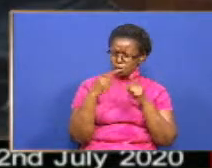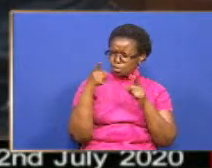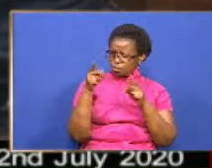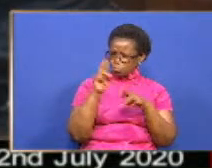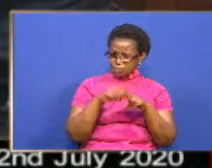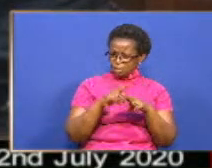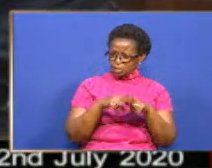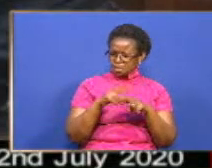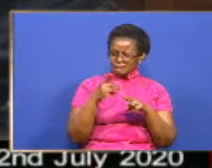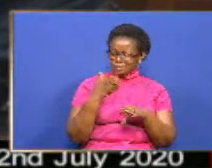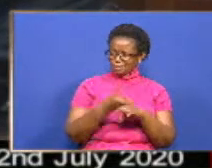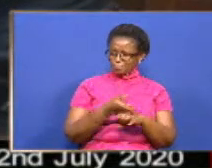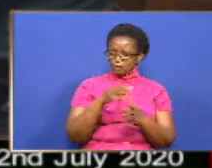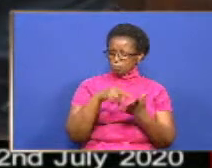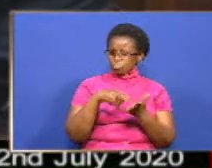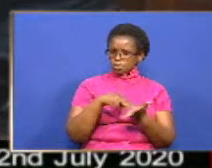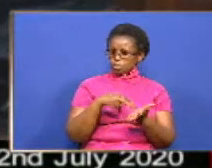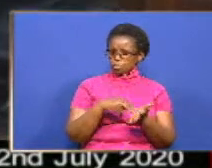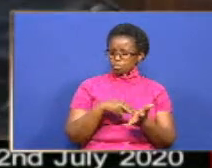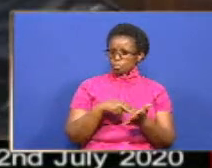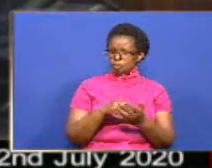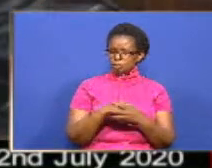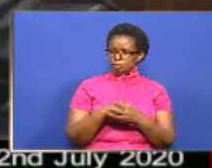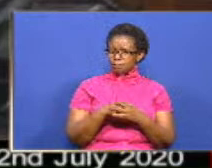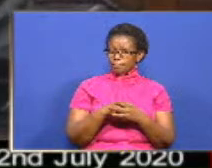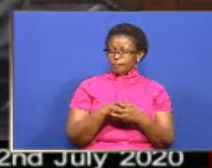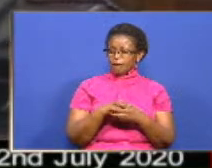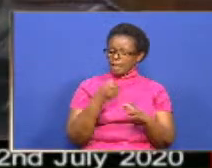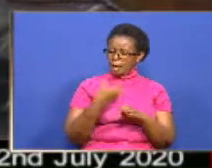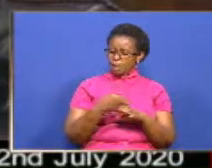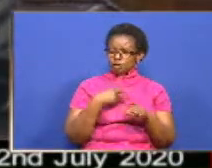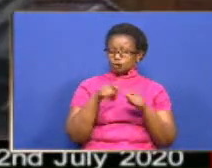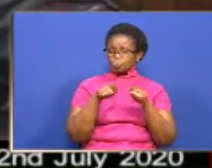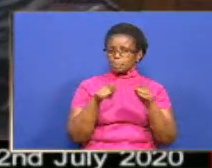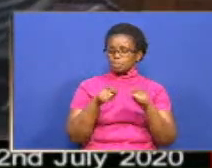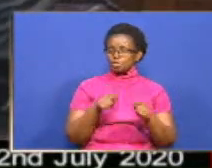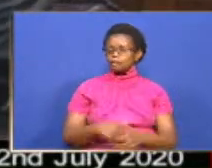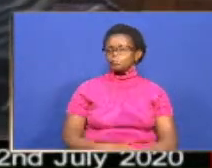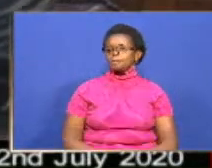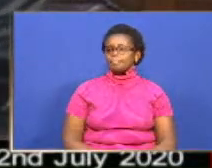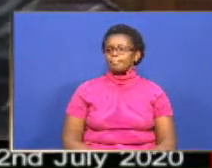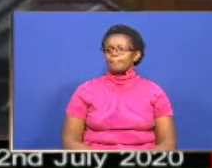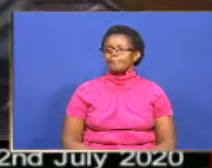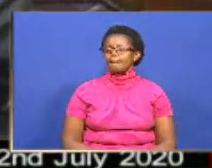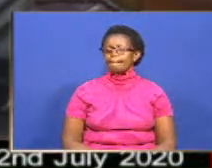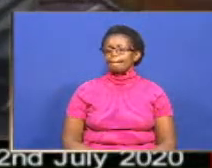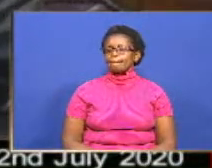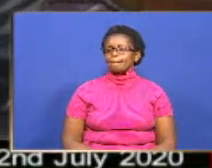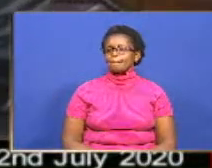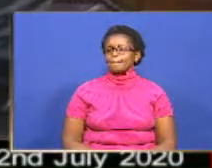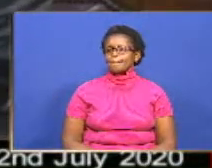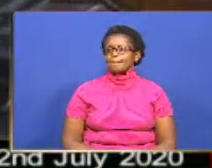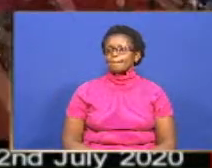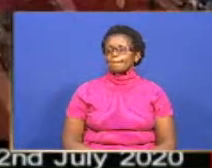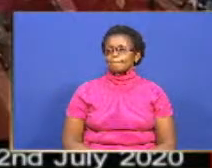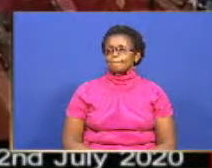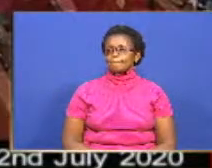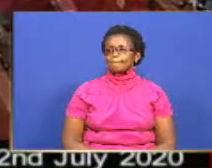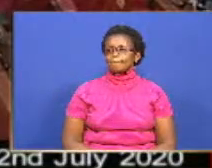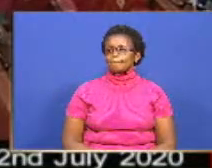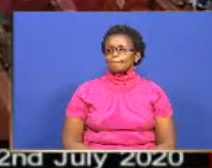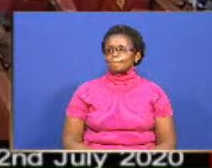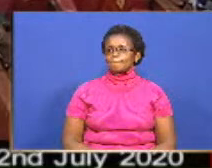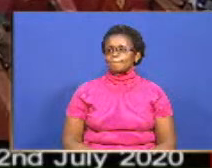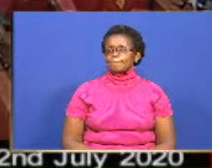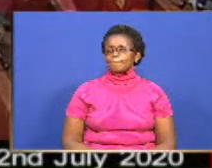extremely difficult position to manage. So proceed, Honorable Vice Chair. Thank you, Mr.